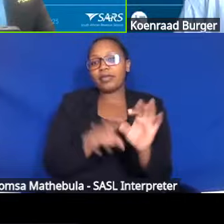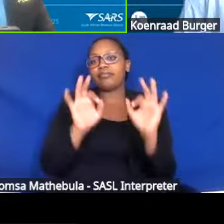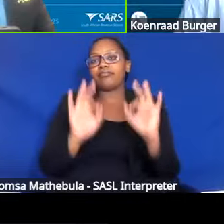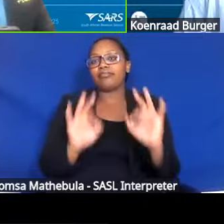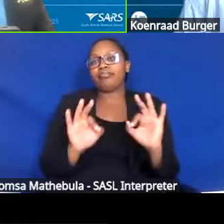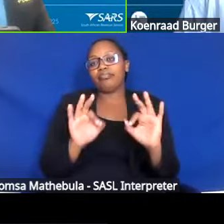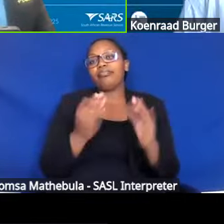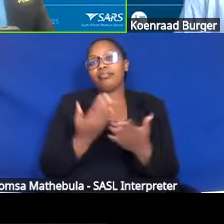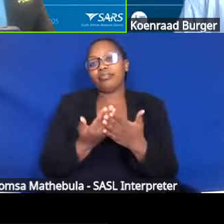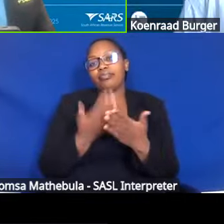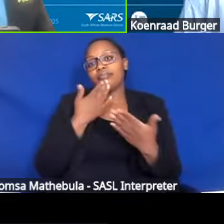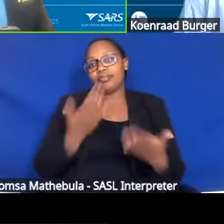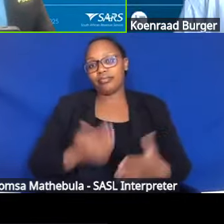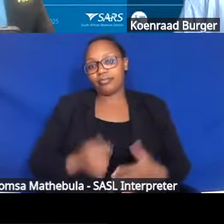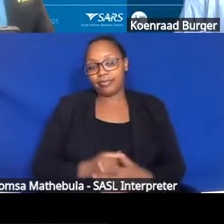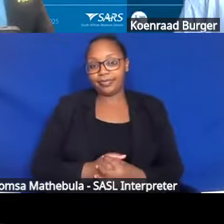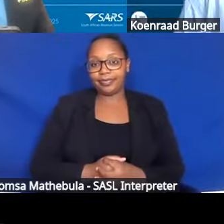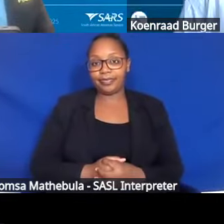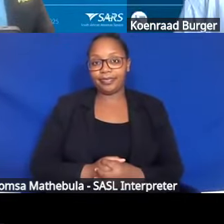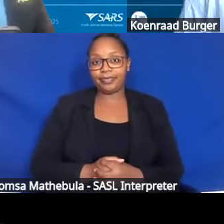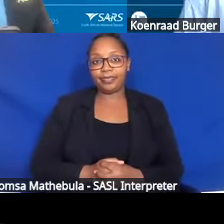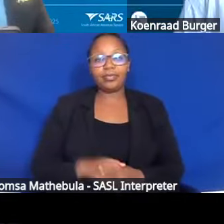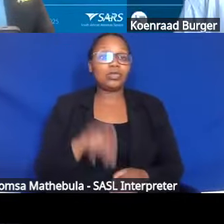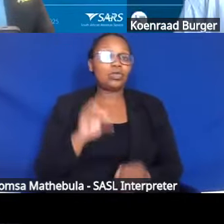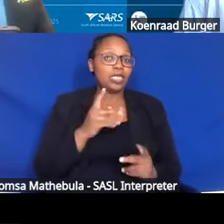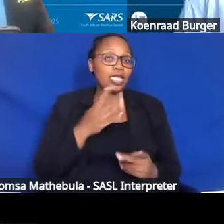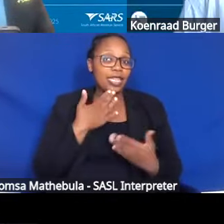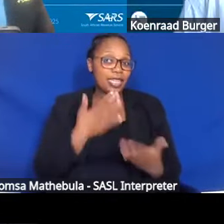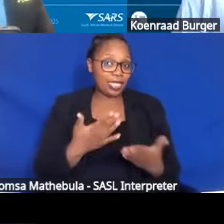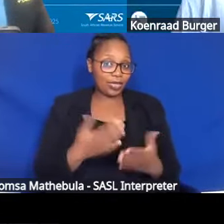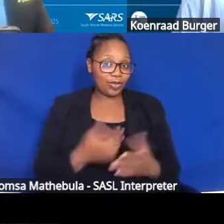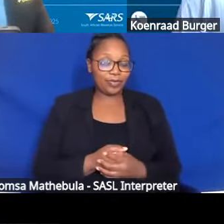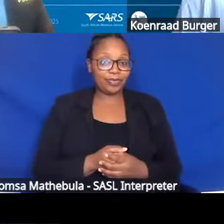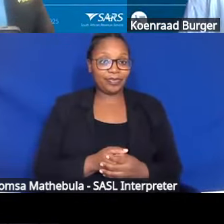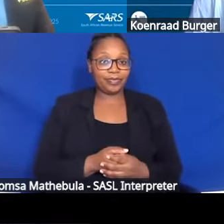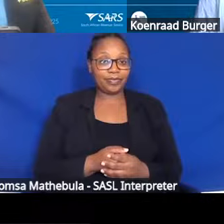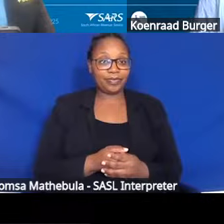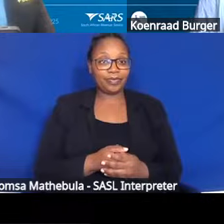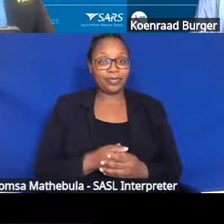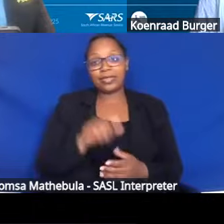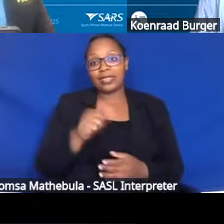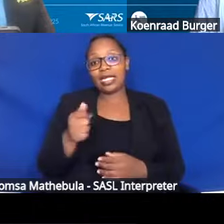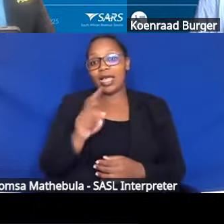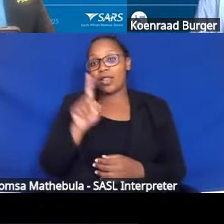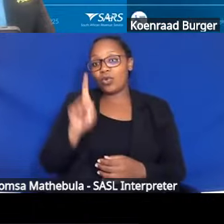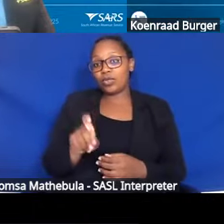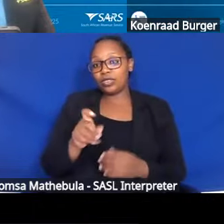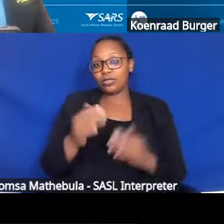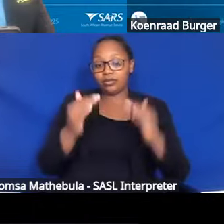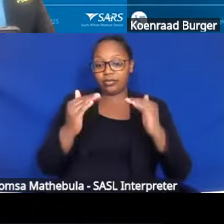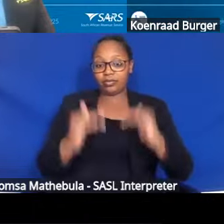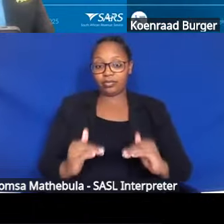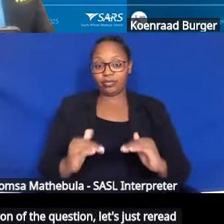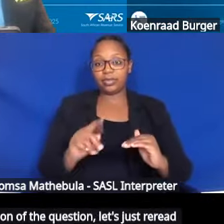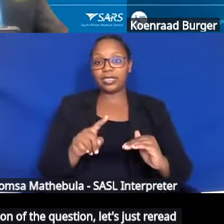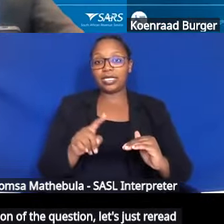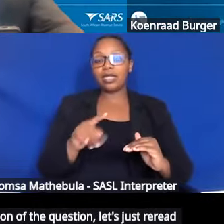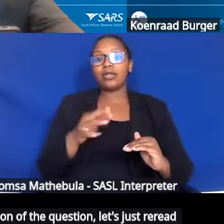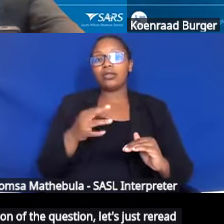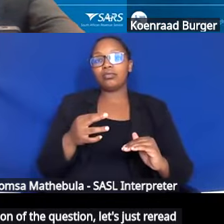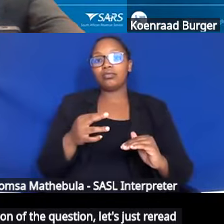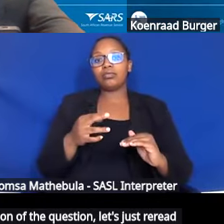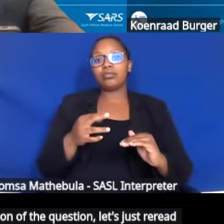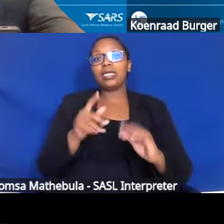you. Okay, thanks, Mark. The second portion of the question, let's just reread that one where